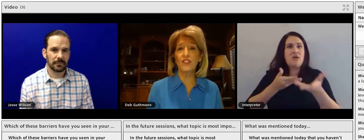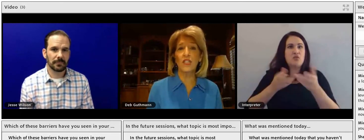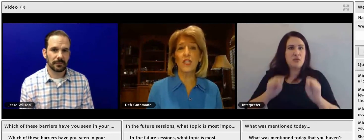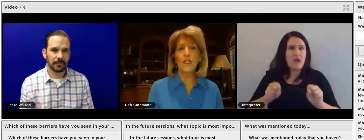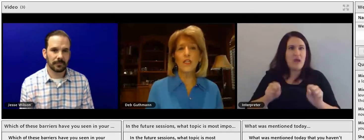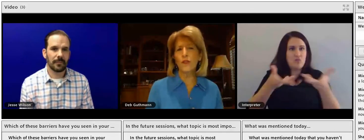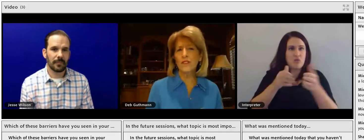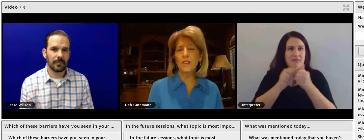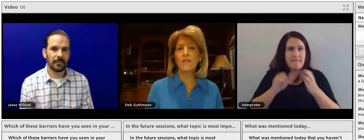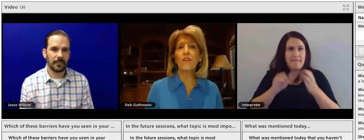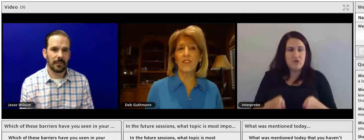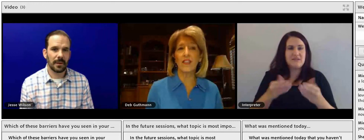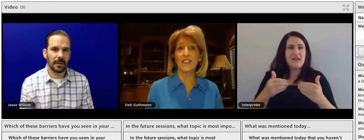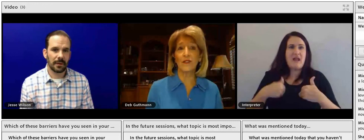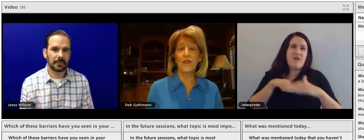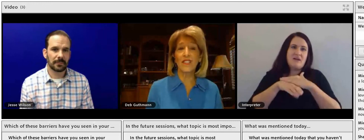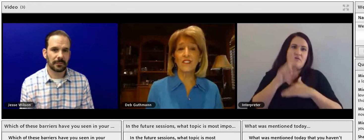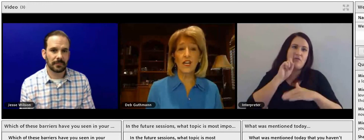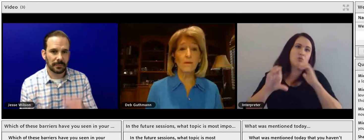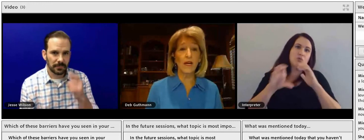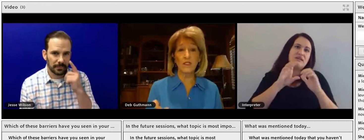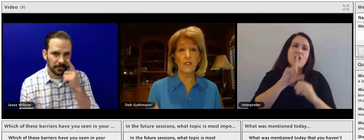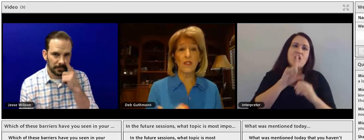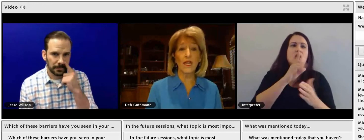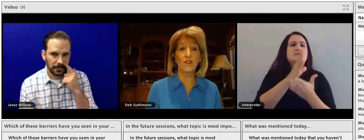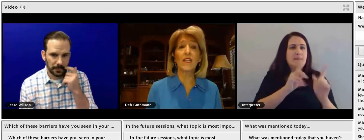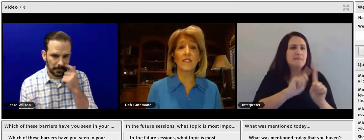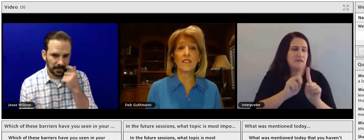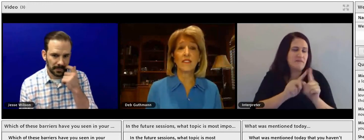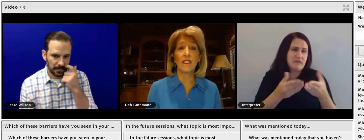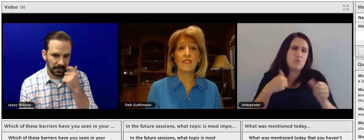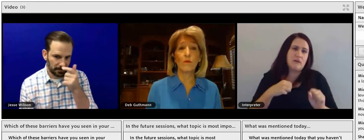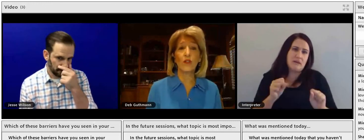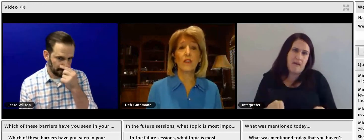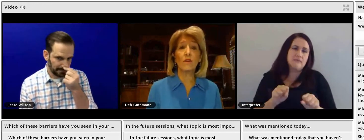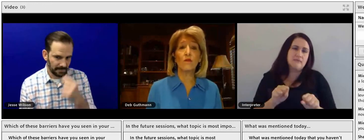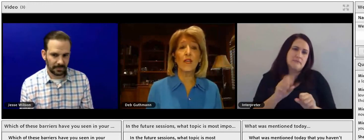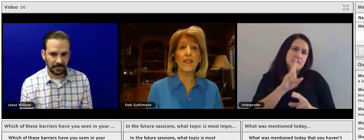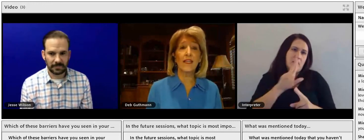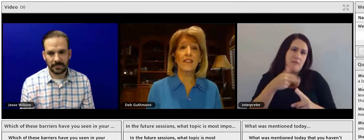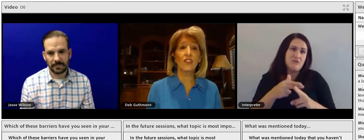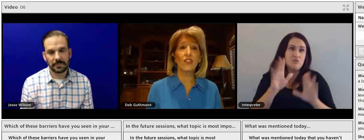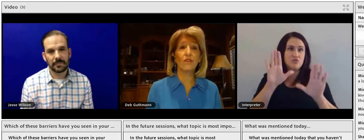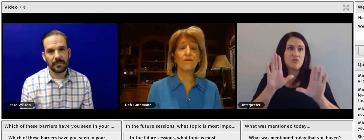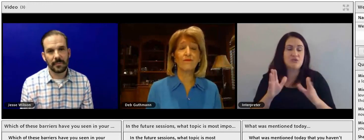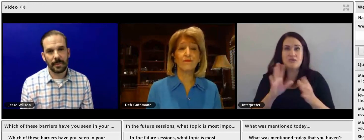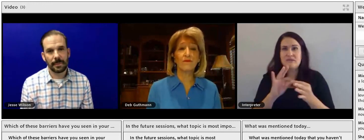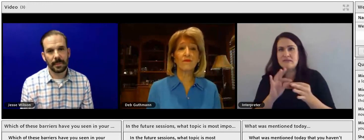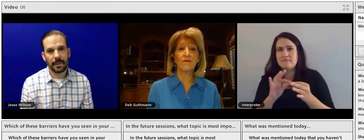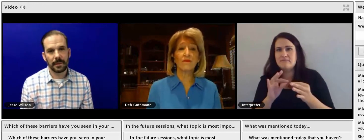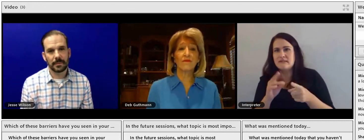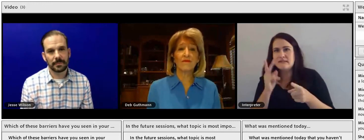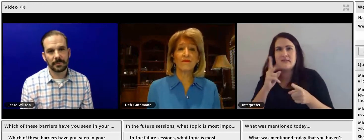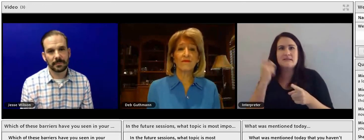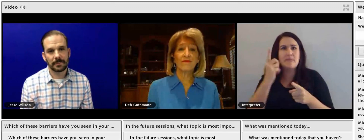access to communication. So there's some different things that we can talk about. So that's great to see that someone raised that